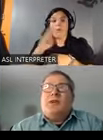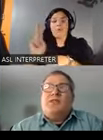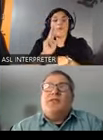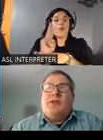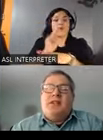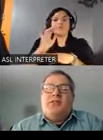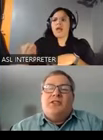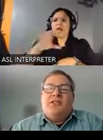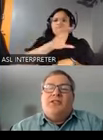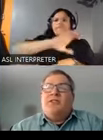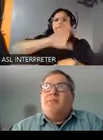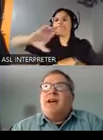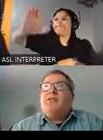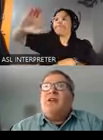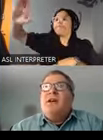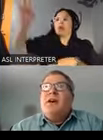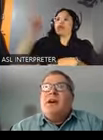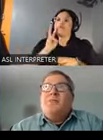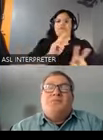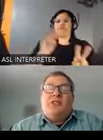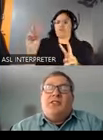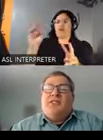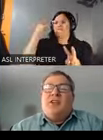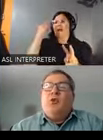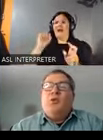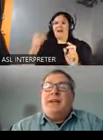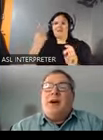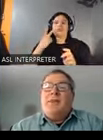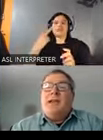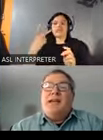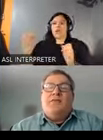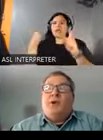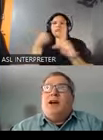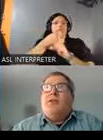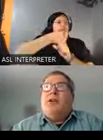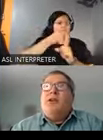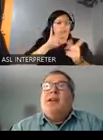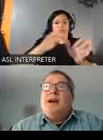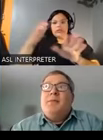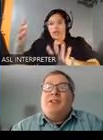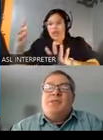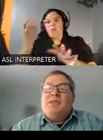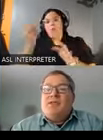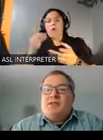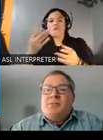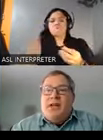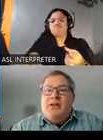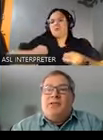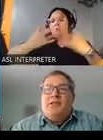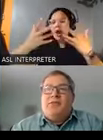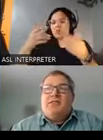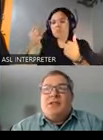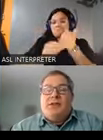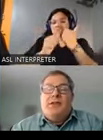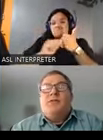answer questions about the energy justice impacts. Questions like who and how many and for how long, and to use these to compare